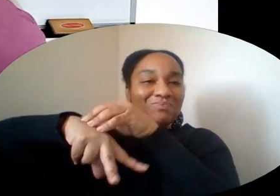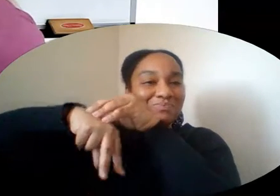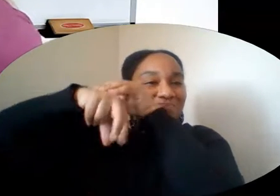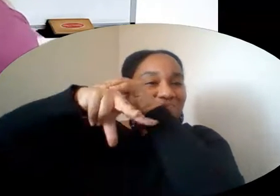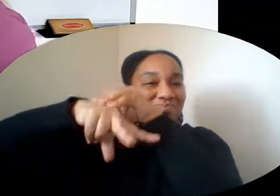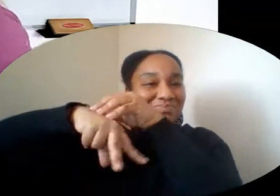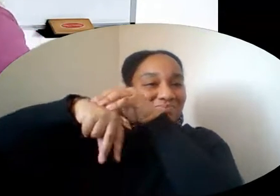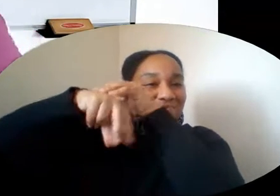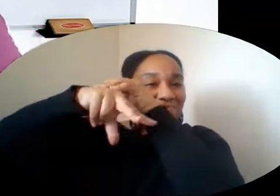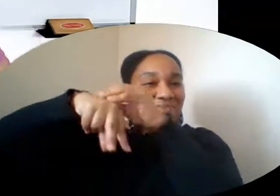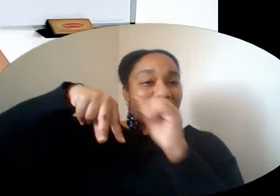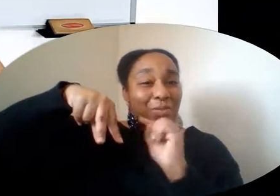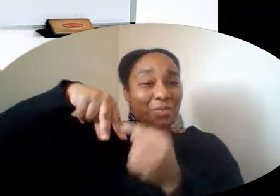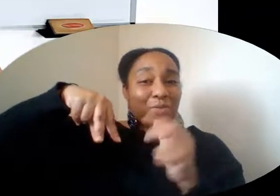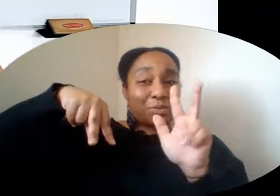tentacles.